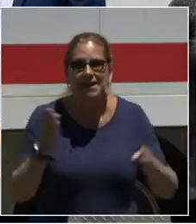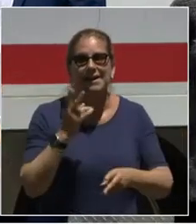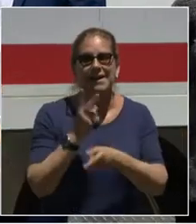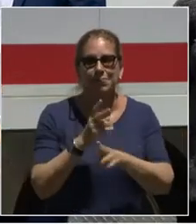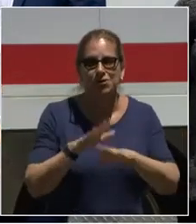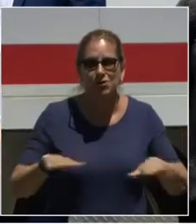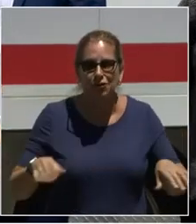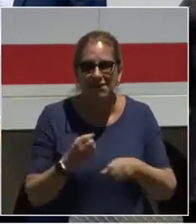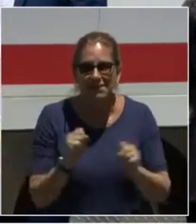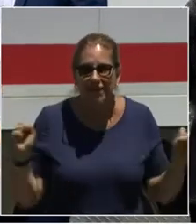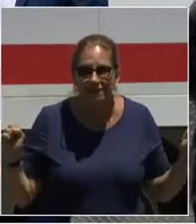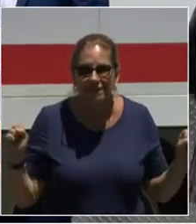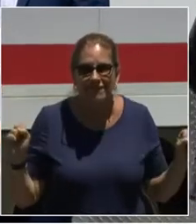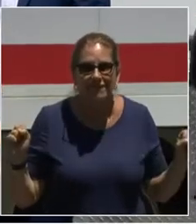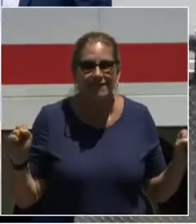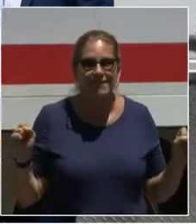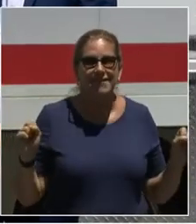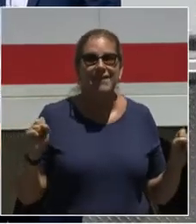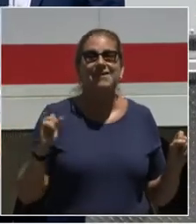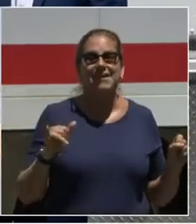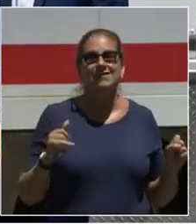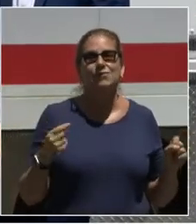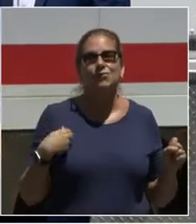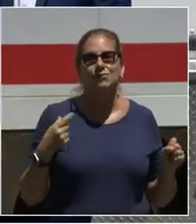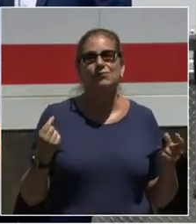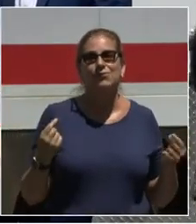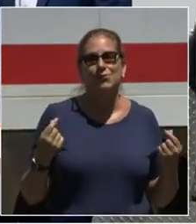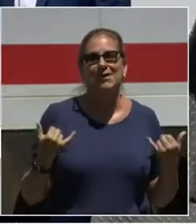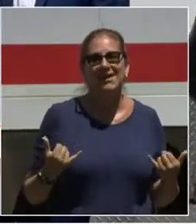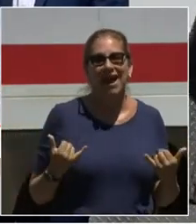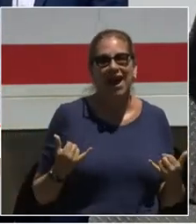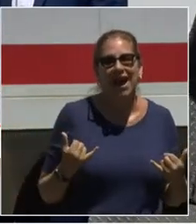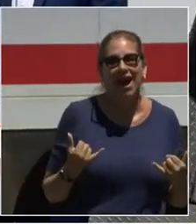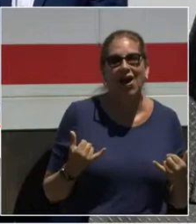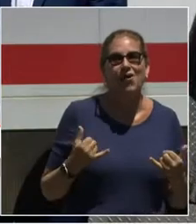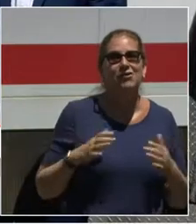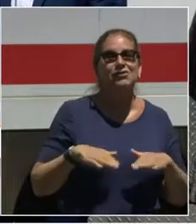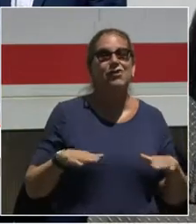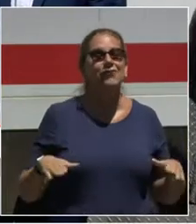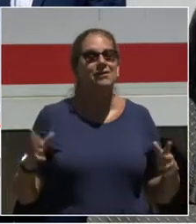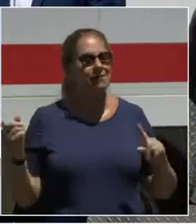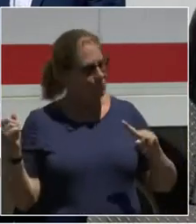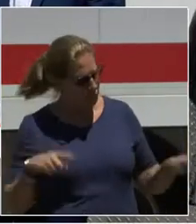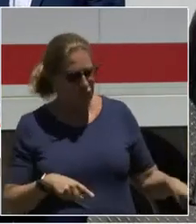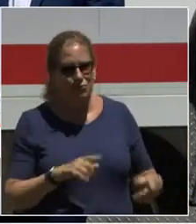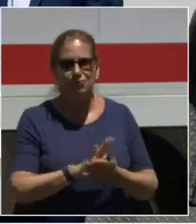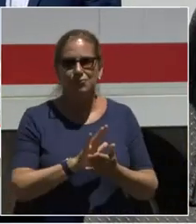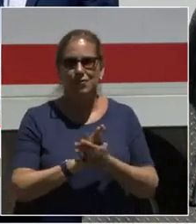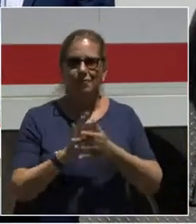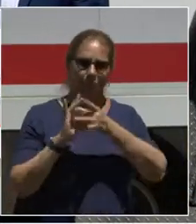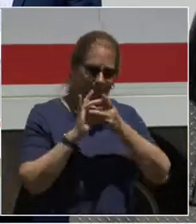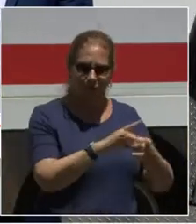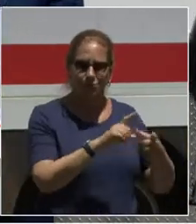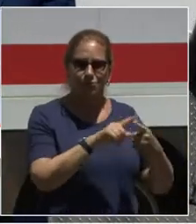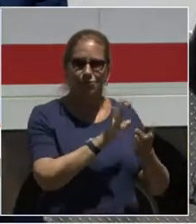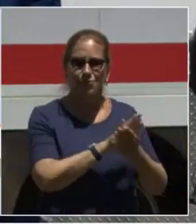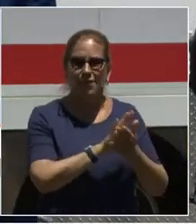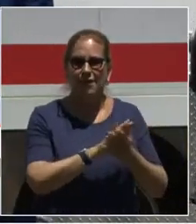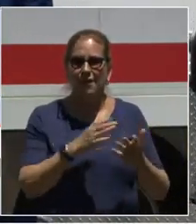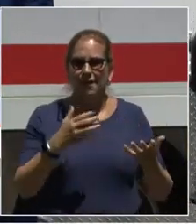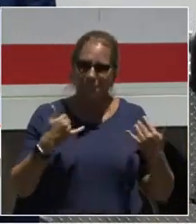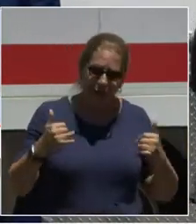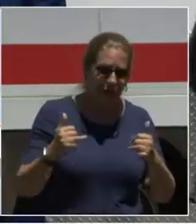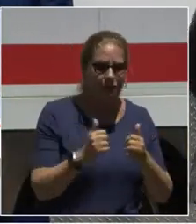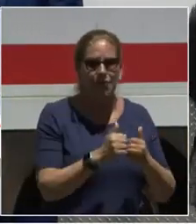step in our journey. Our children belong in school with their teachers and friends where they can learn. We will again be providing a tremendous amount of